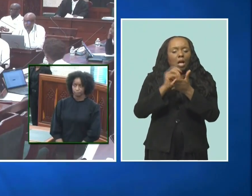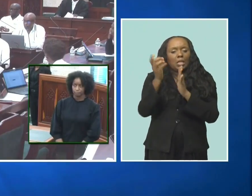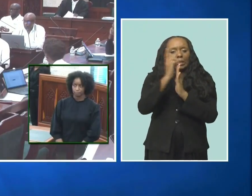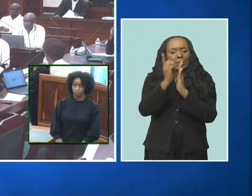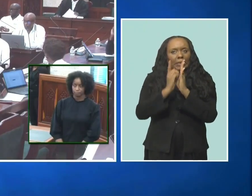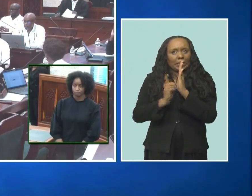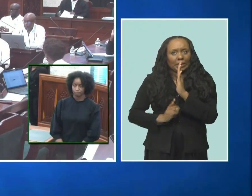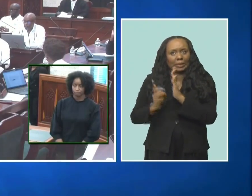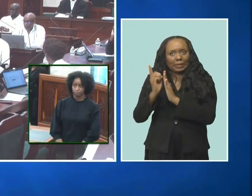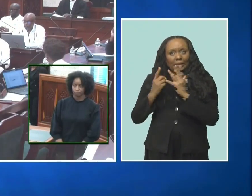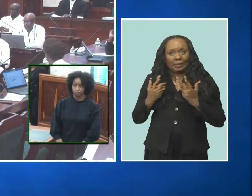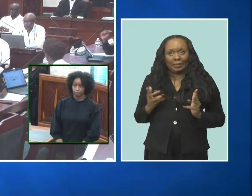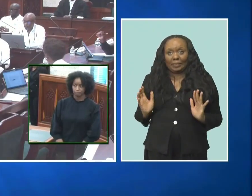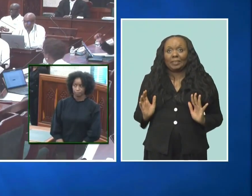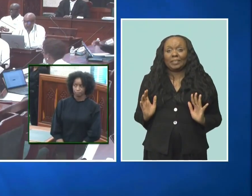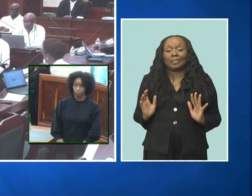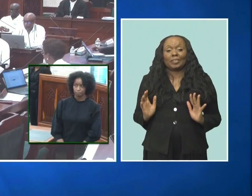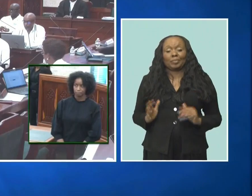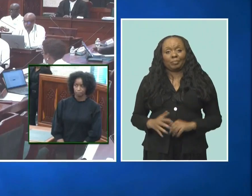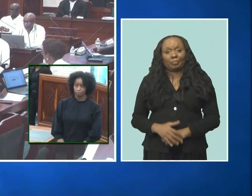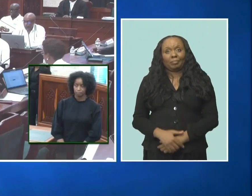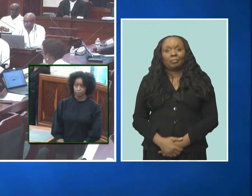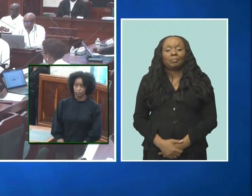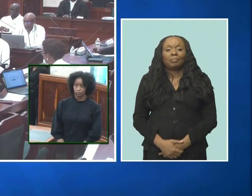designs are